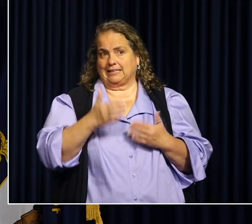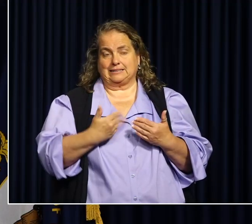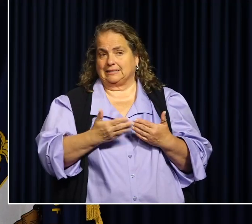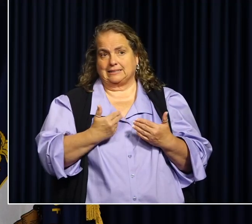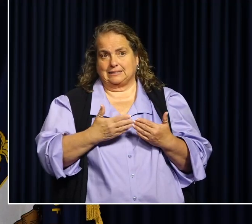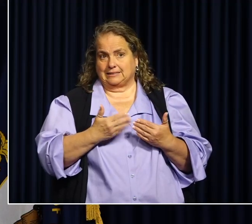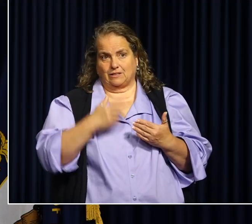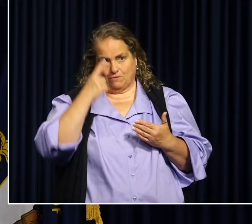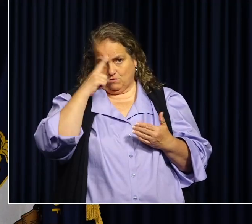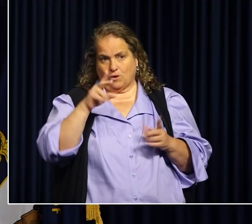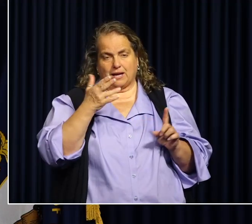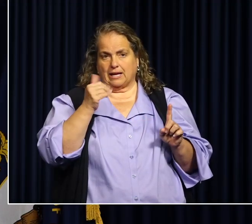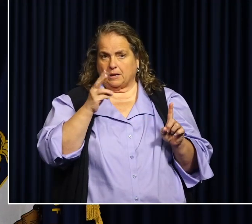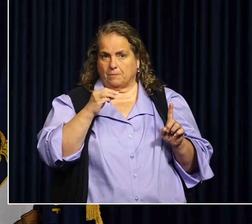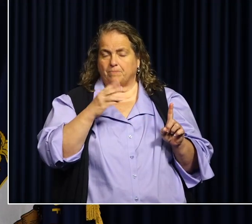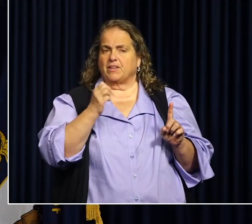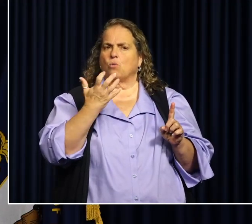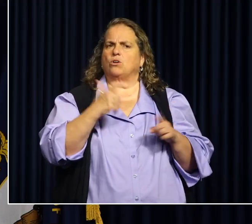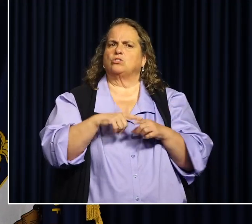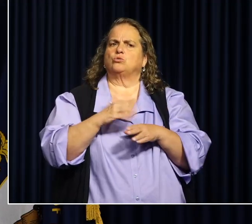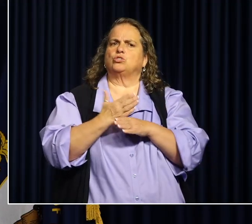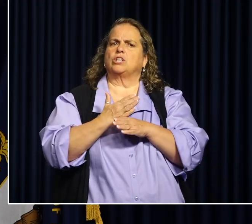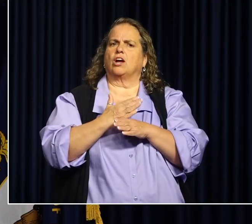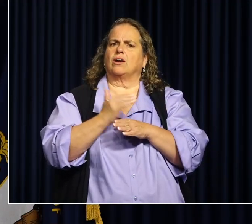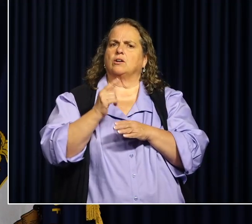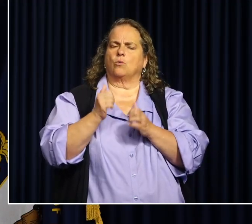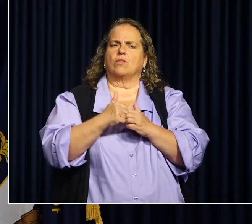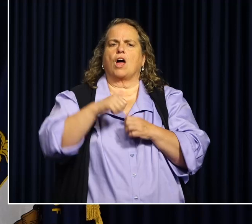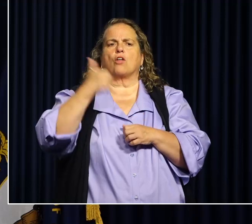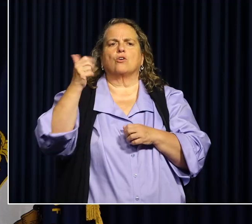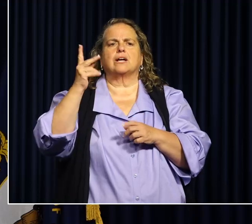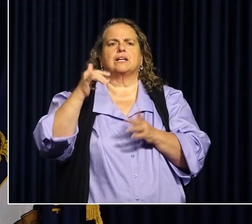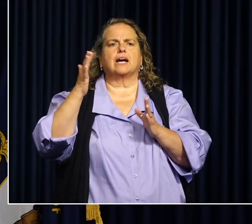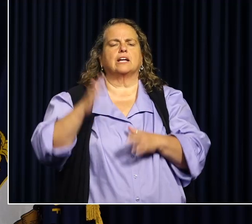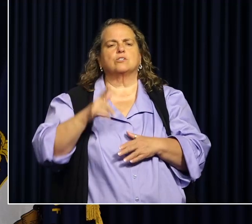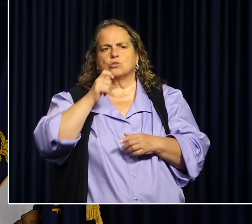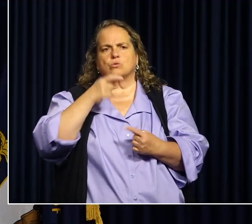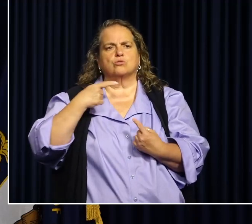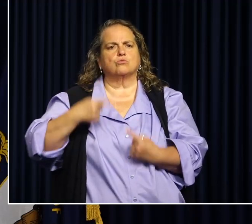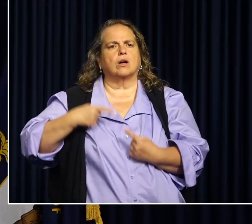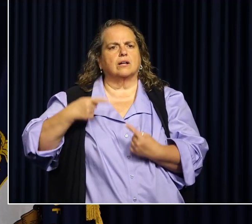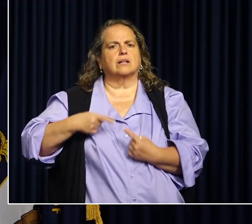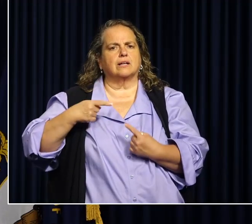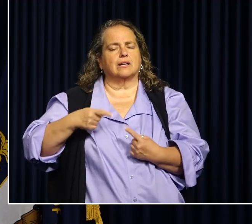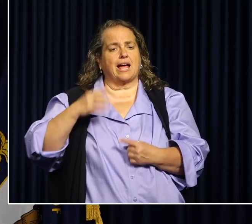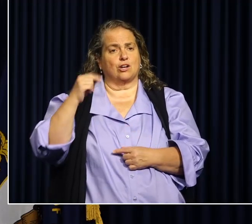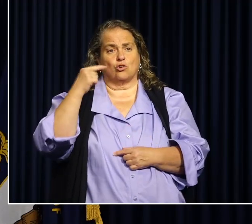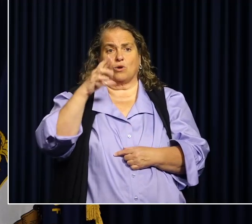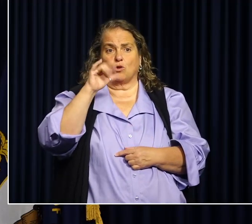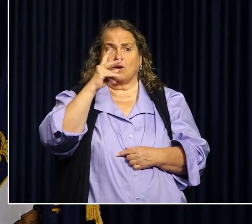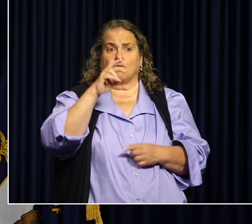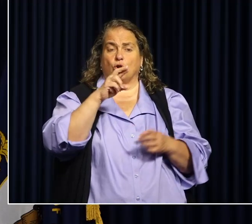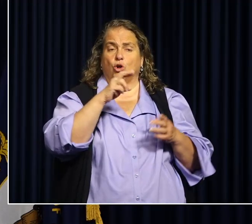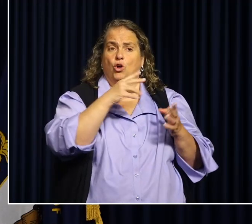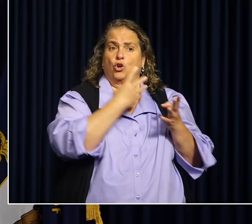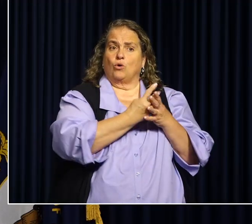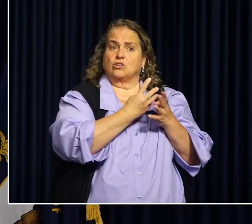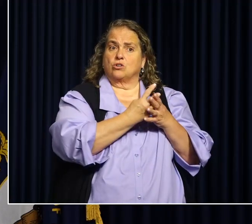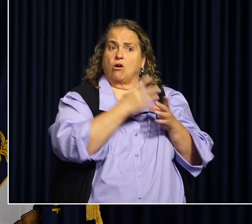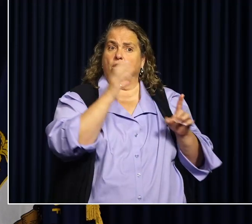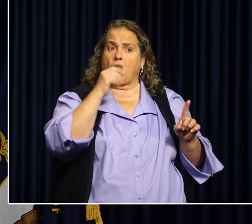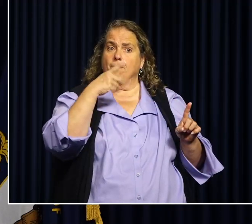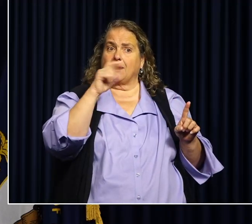easy for him, and he wanted to share it with other Kentuckians that are struggling. And at Green River Correctional Complex, we had an